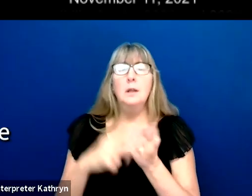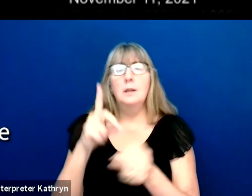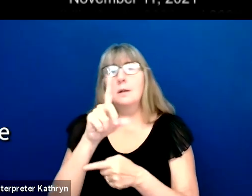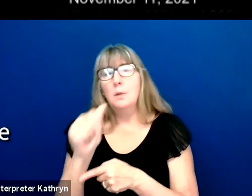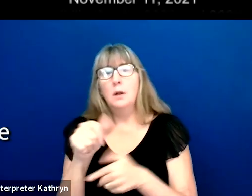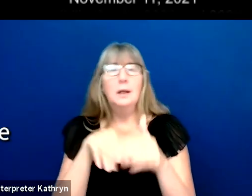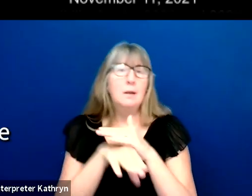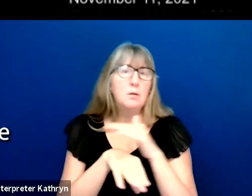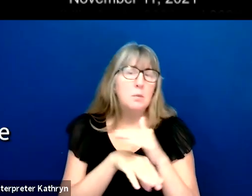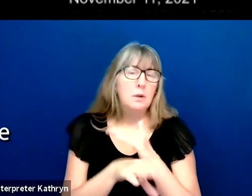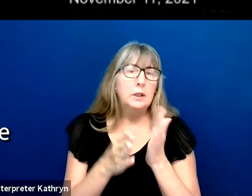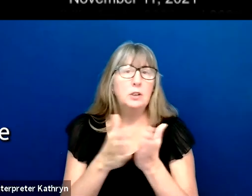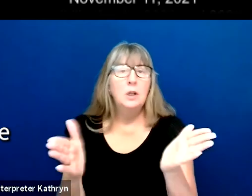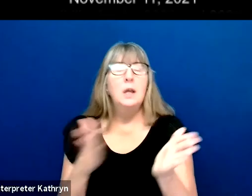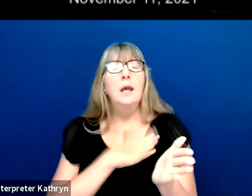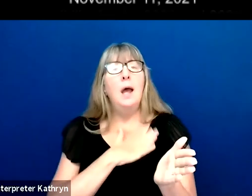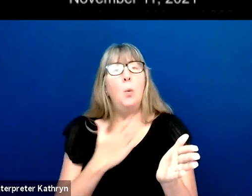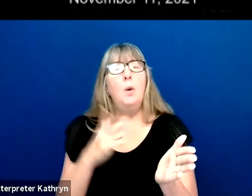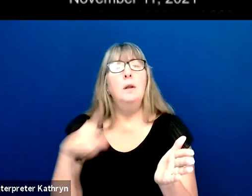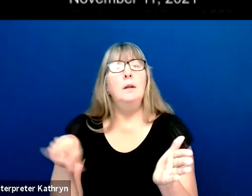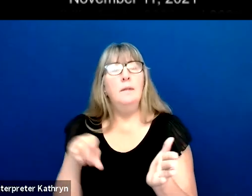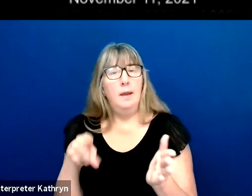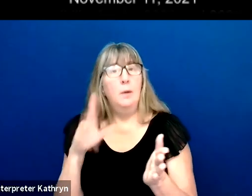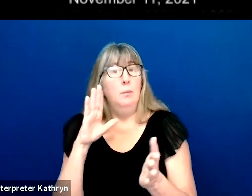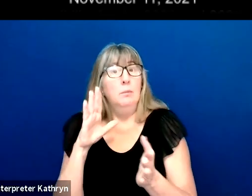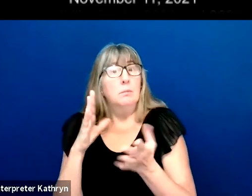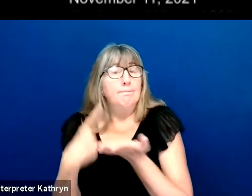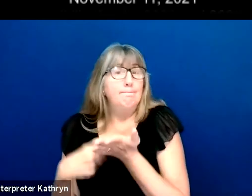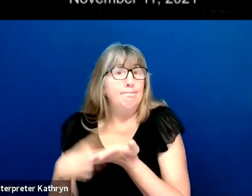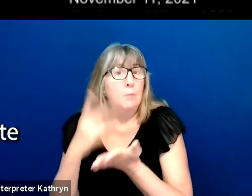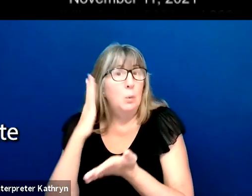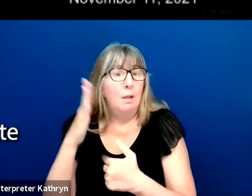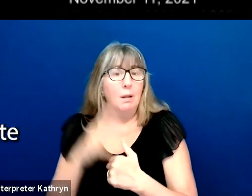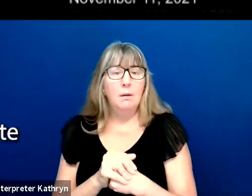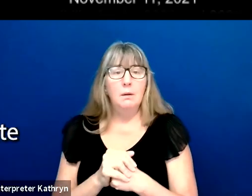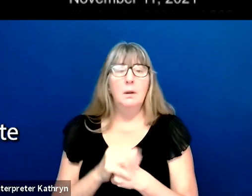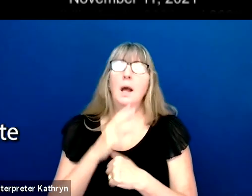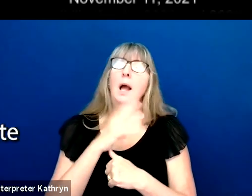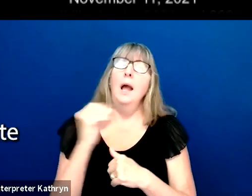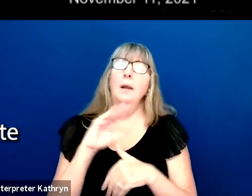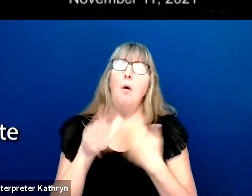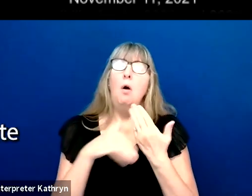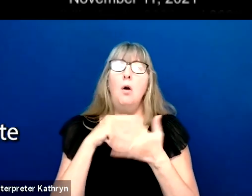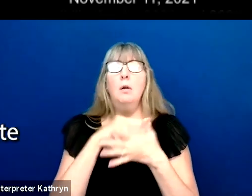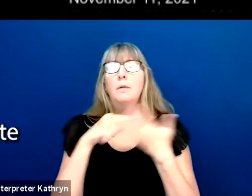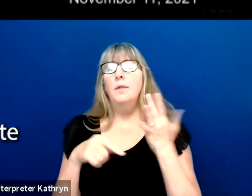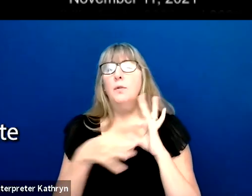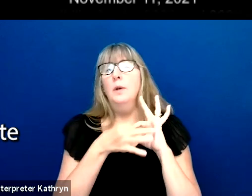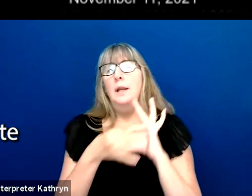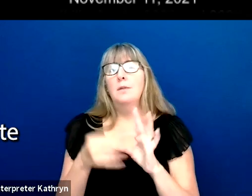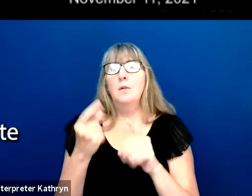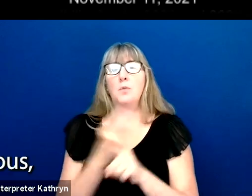how willing is someone to engage in those dialogues. And there's also how all of this relates to the appropriate